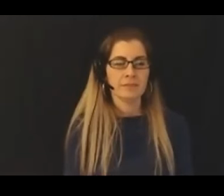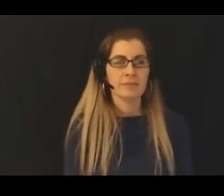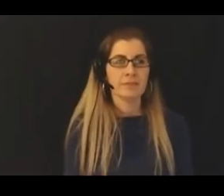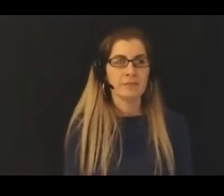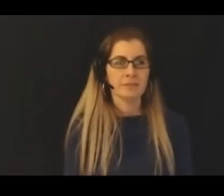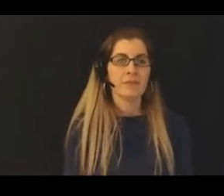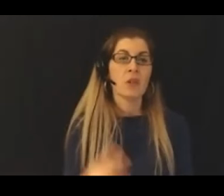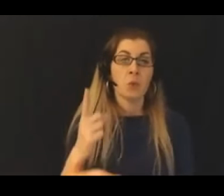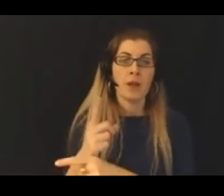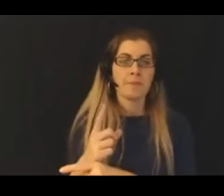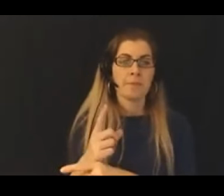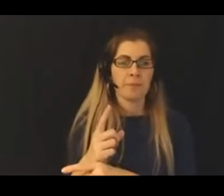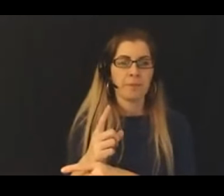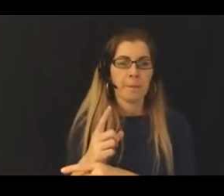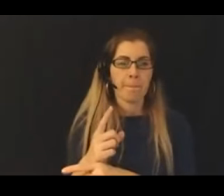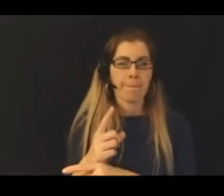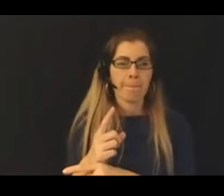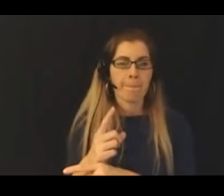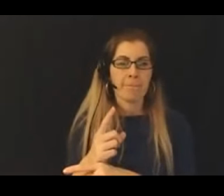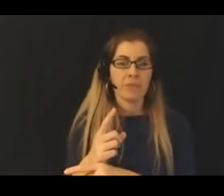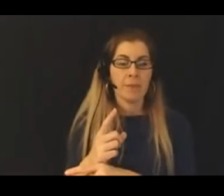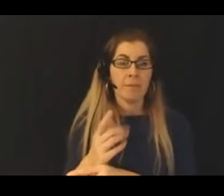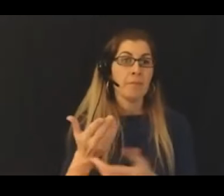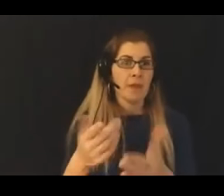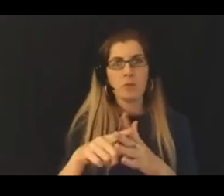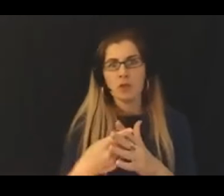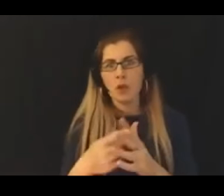Right, so we can even just start there.